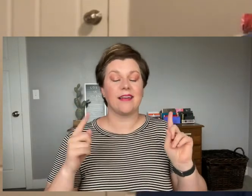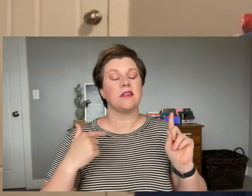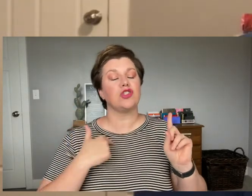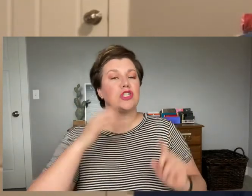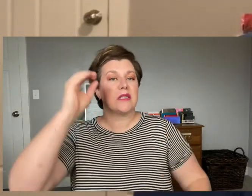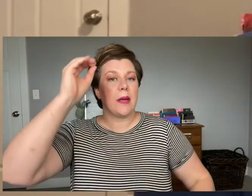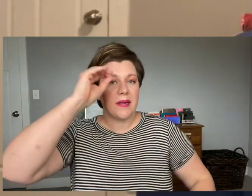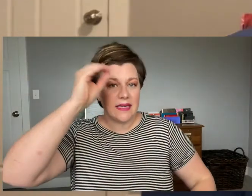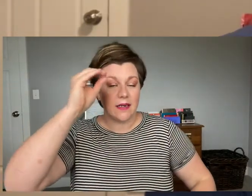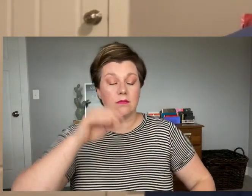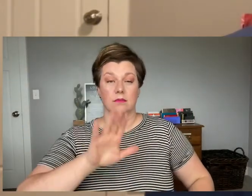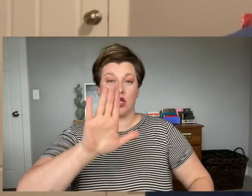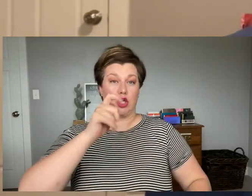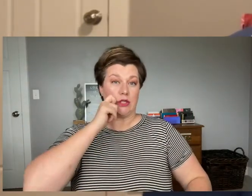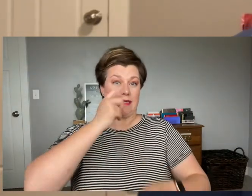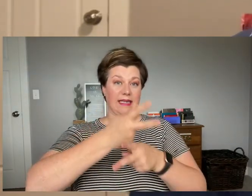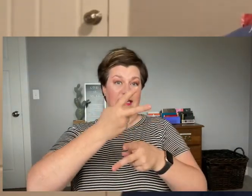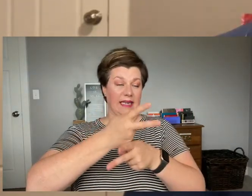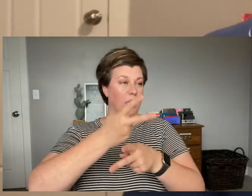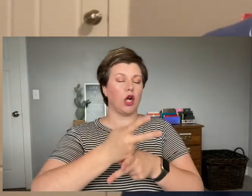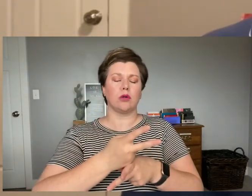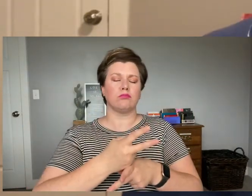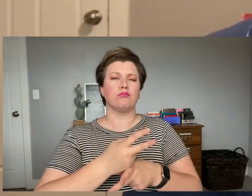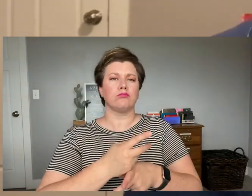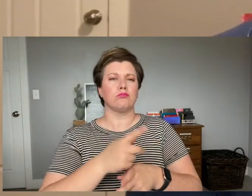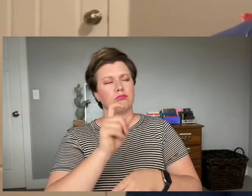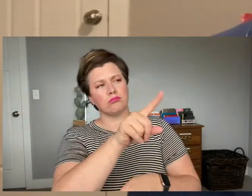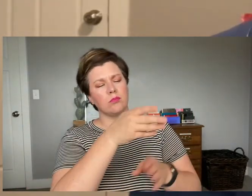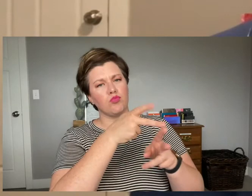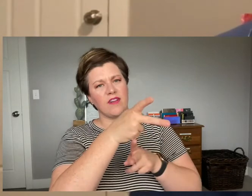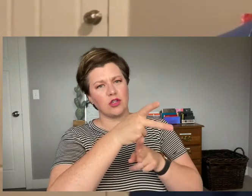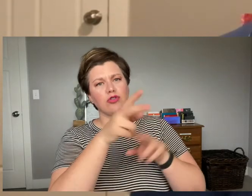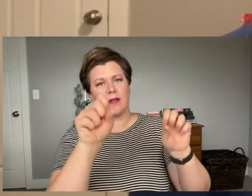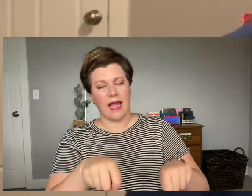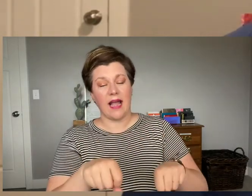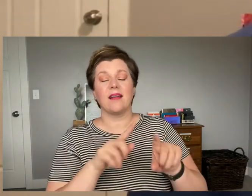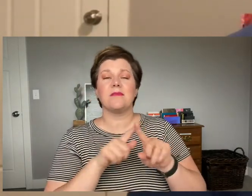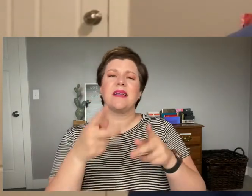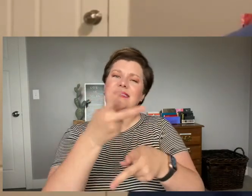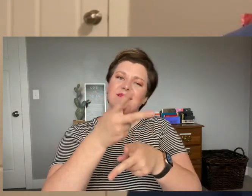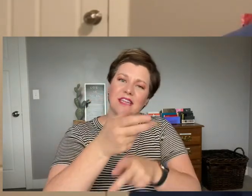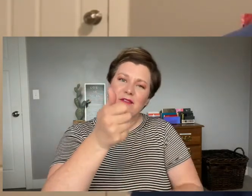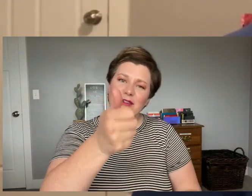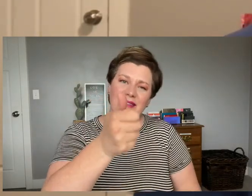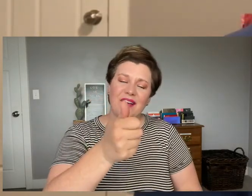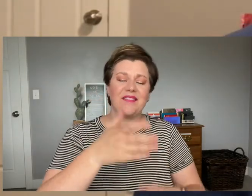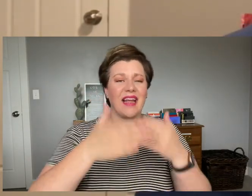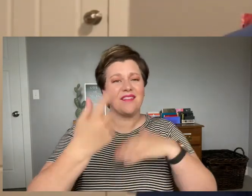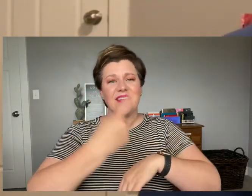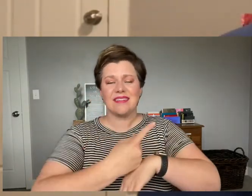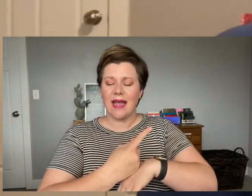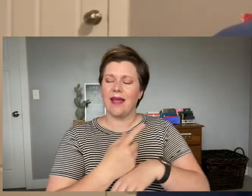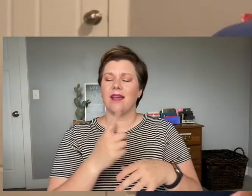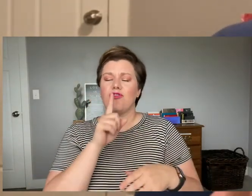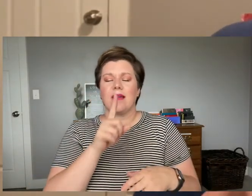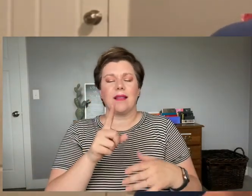day and really give yourself what you need. Let's throw these little eye patches on. And while I do that, I